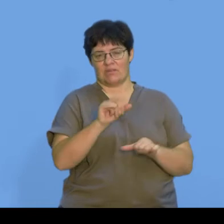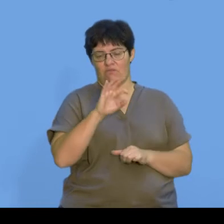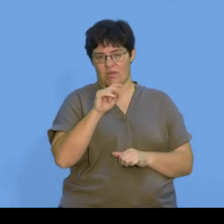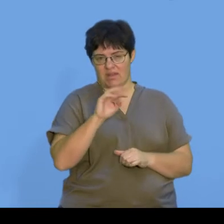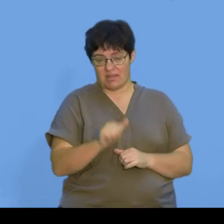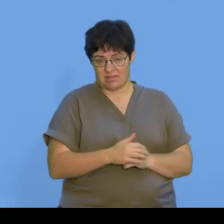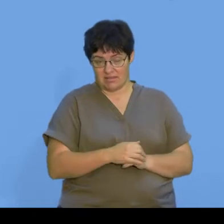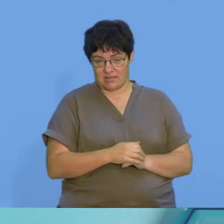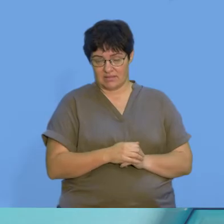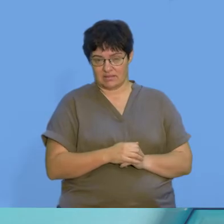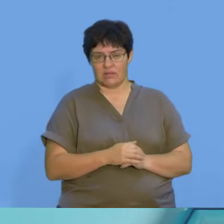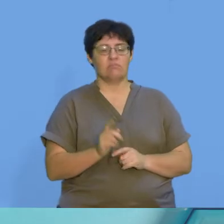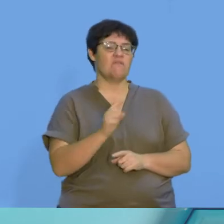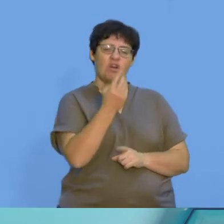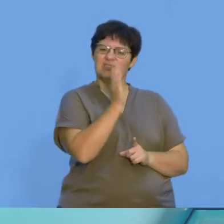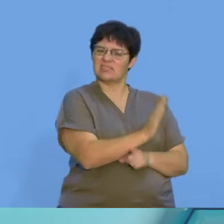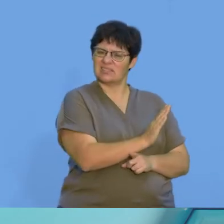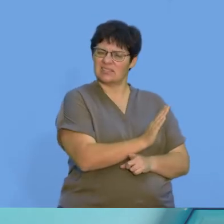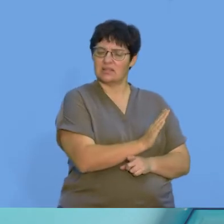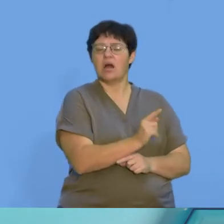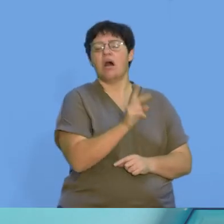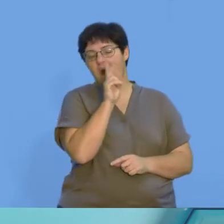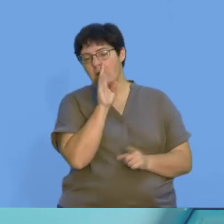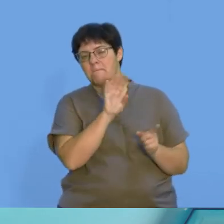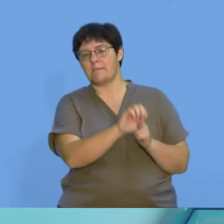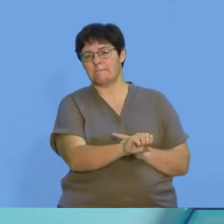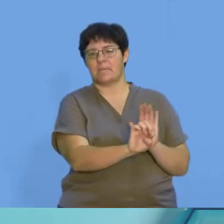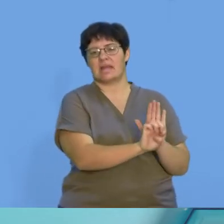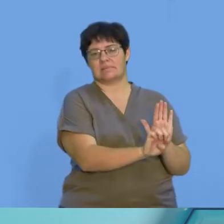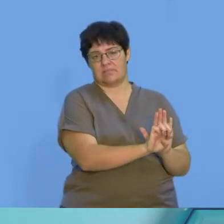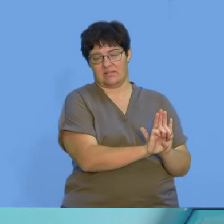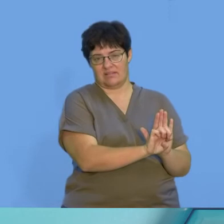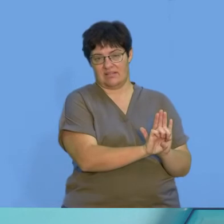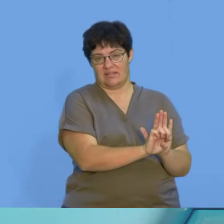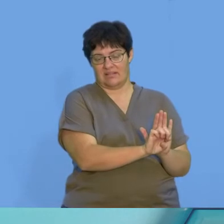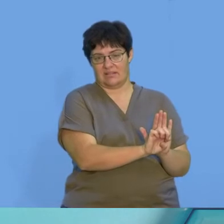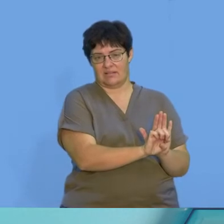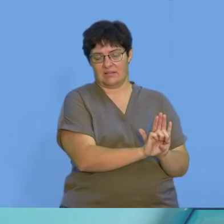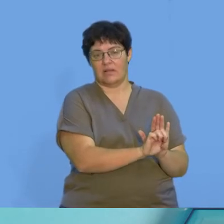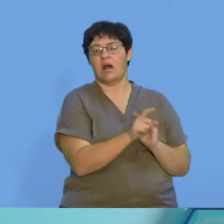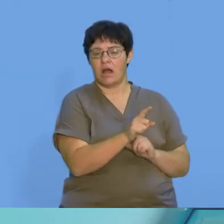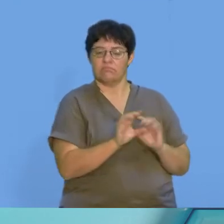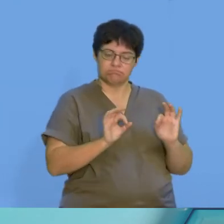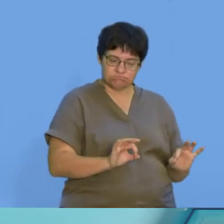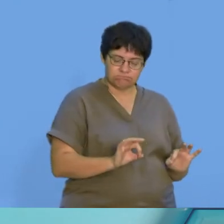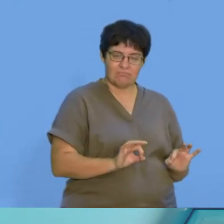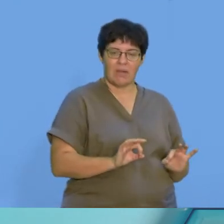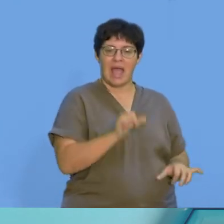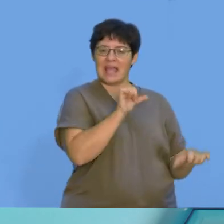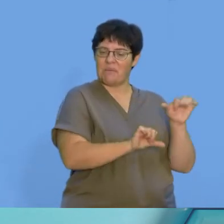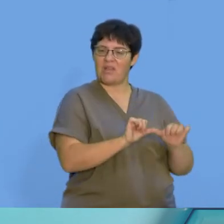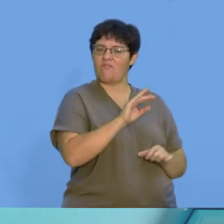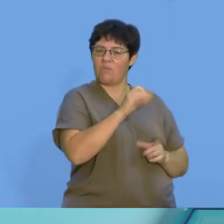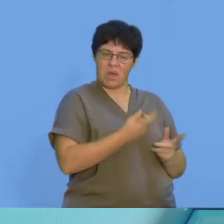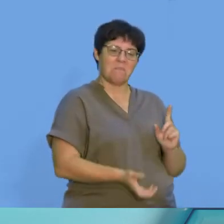in the first segment, we managed to look at, some of the examples of how exactly we arrive at the correct chemical formula of a